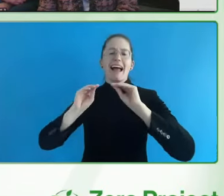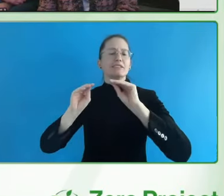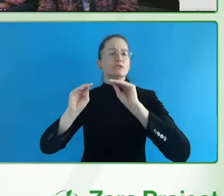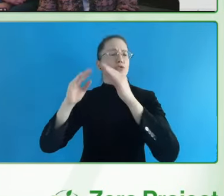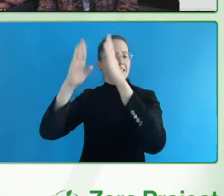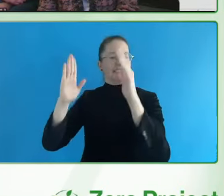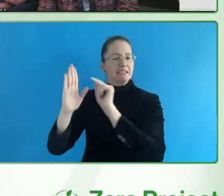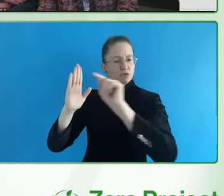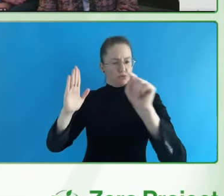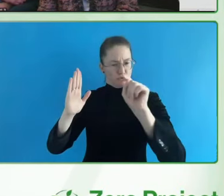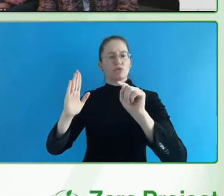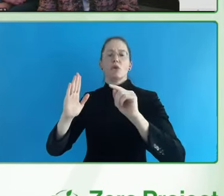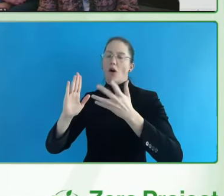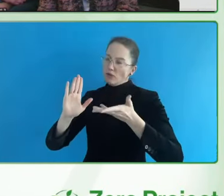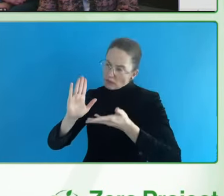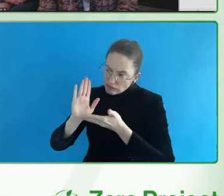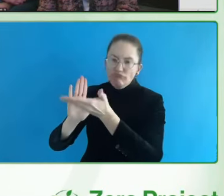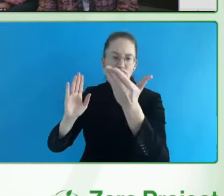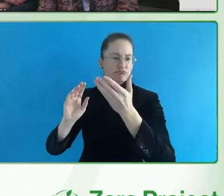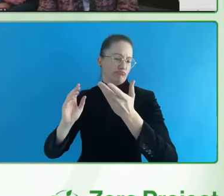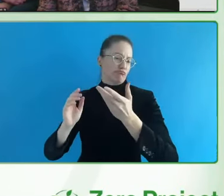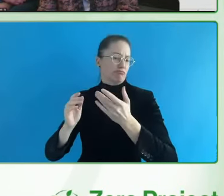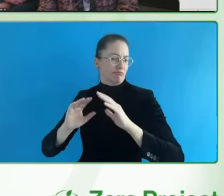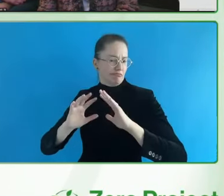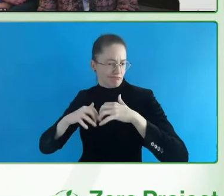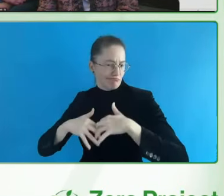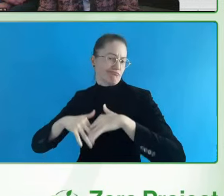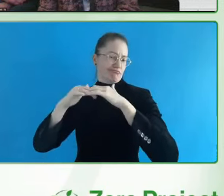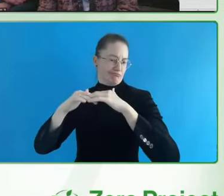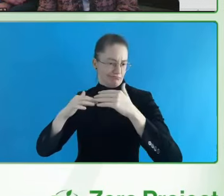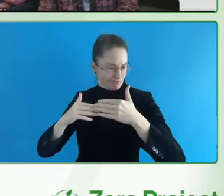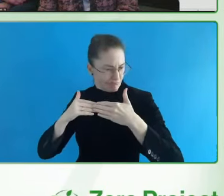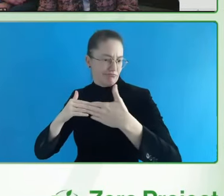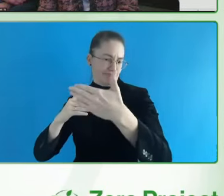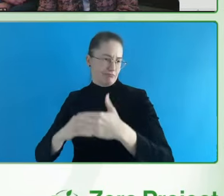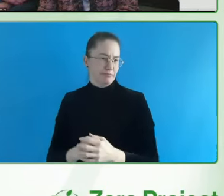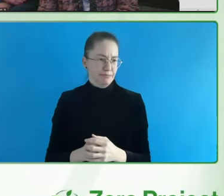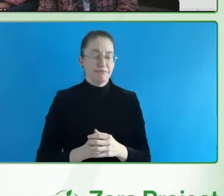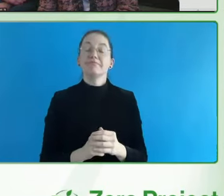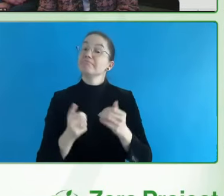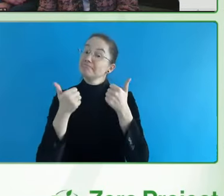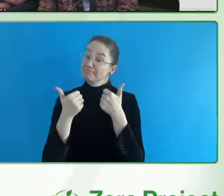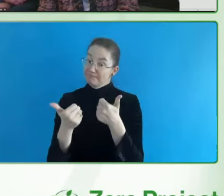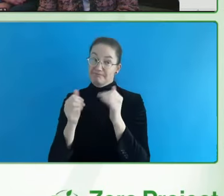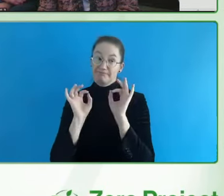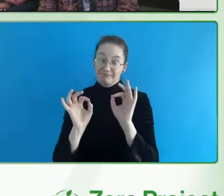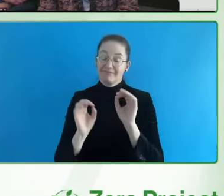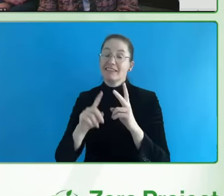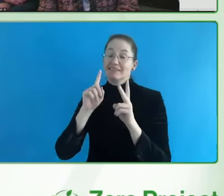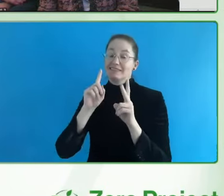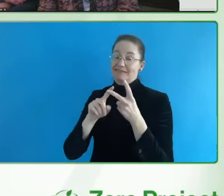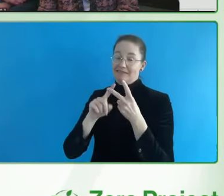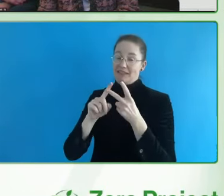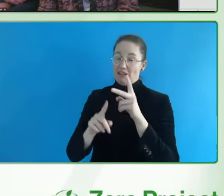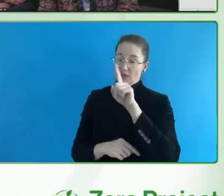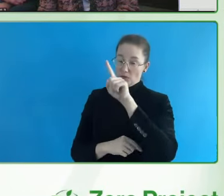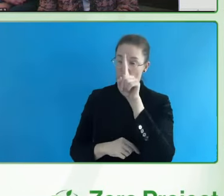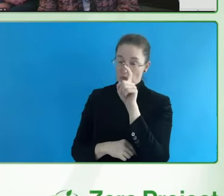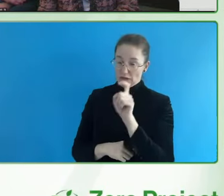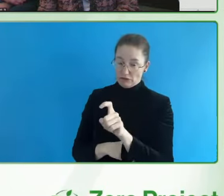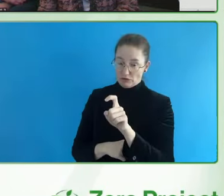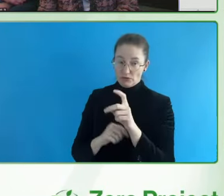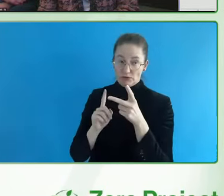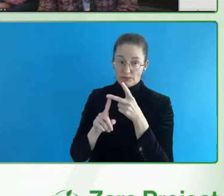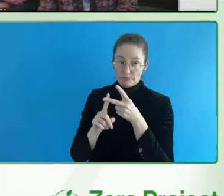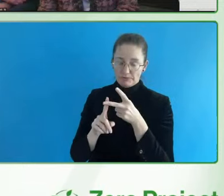You're coming up with a second question. I wonder in how far indicators